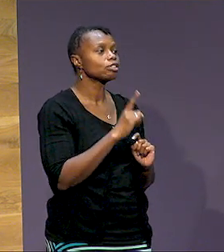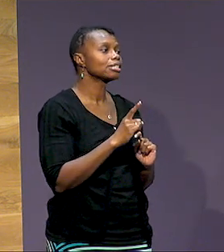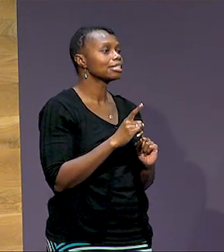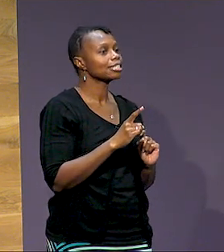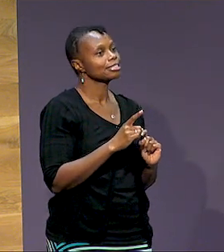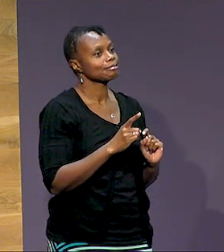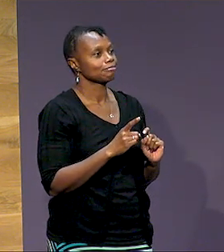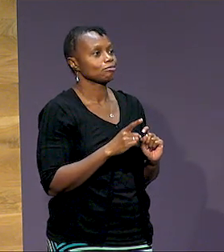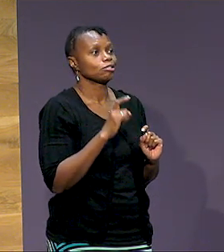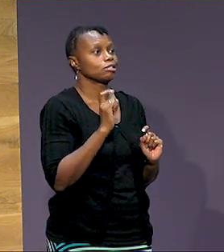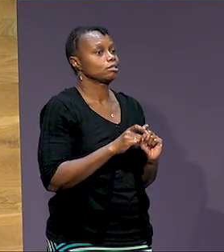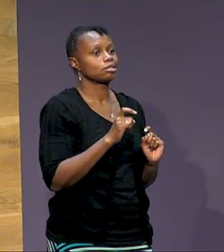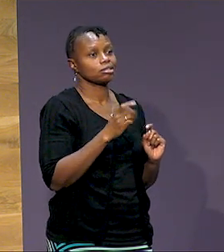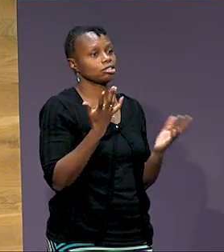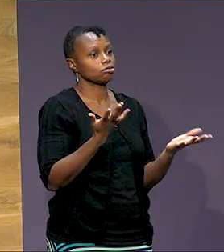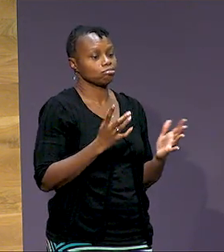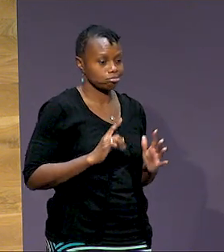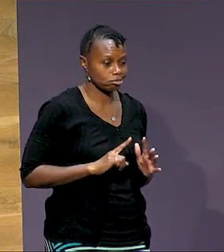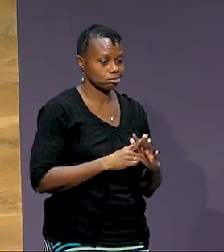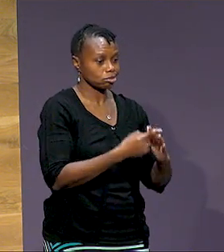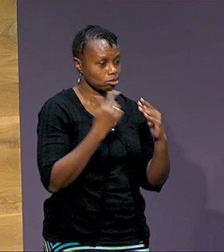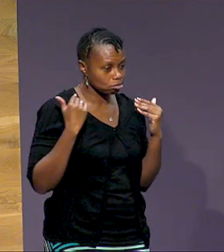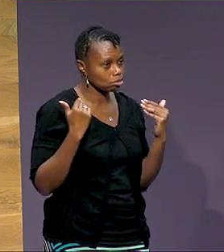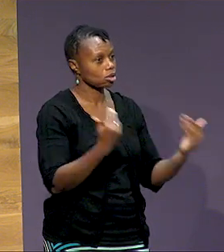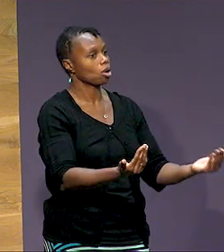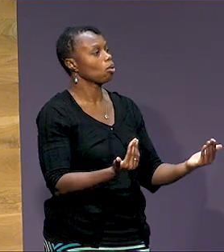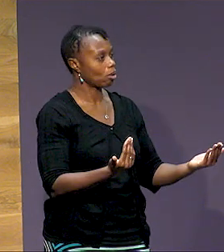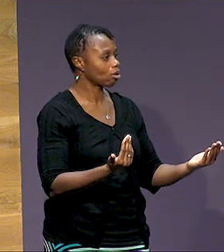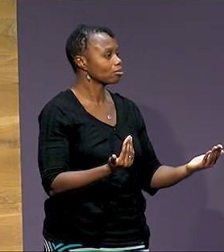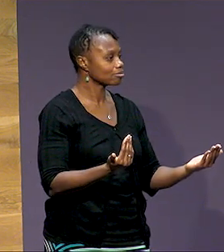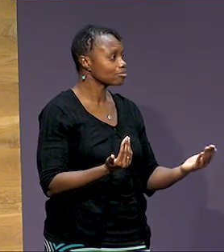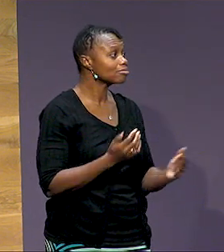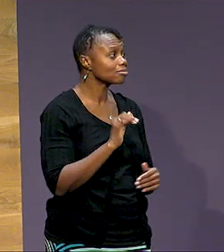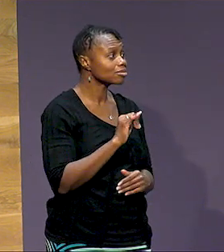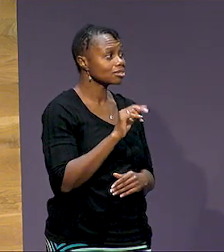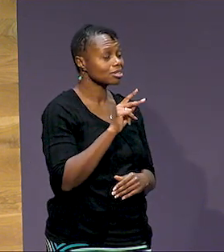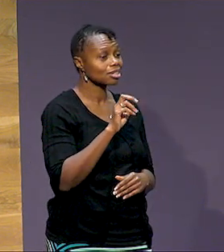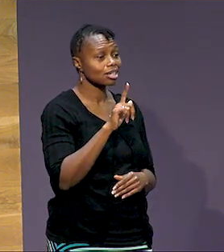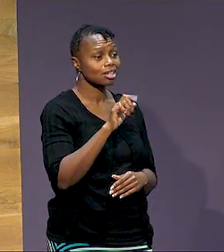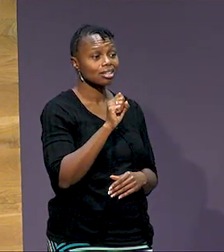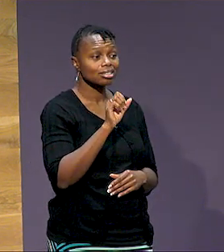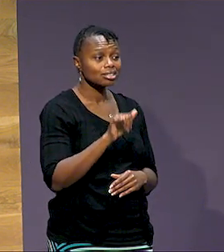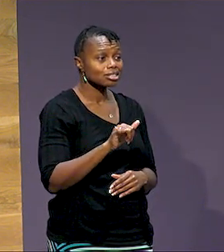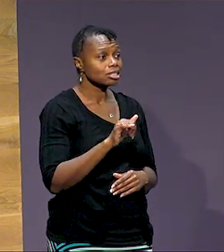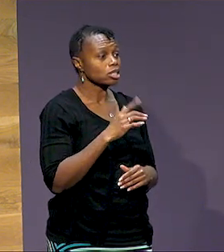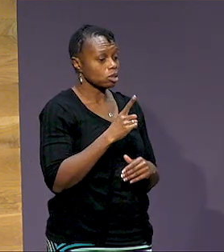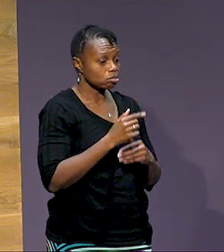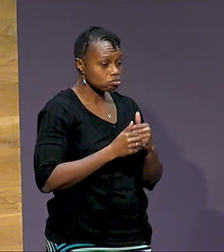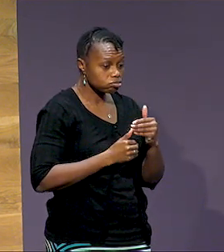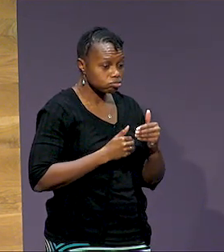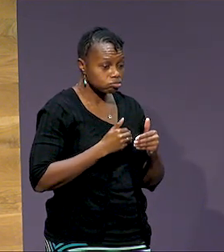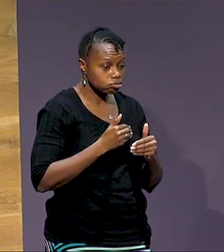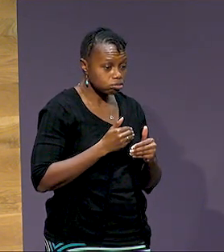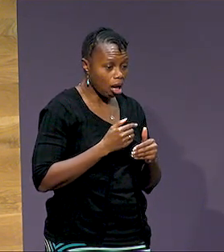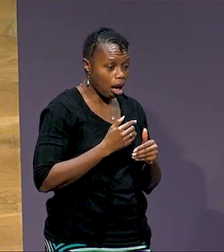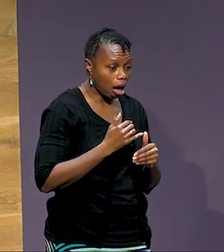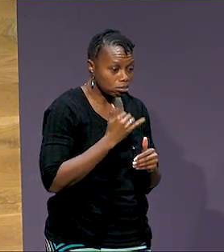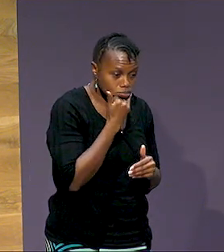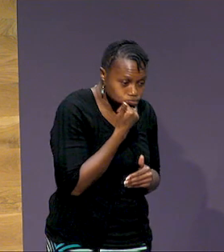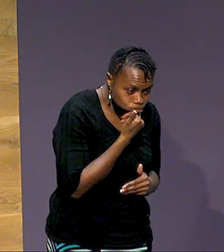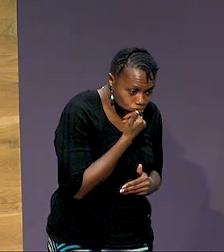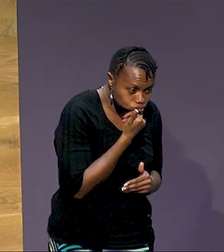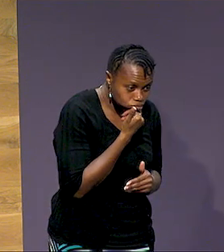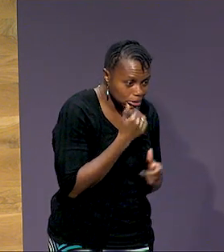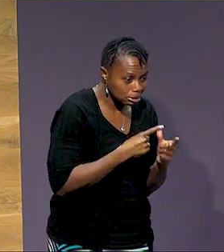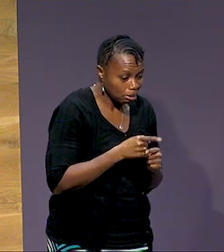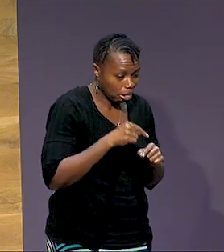things where you just have to dive into it. You just have to start doing it. And kind of like Kelsey said, halfway through, you'll realize that you made a major mistake at the very beginning and you've got